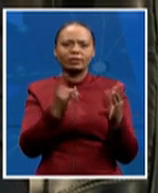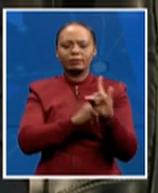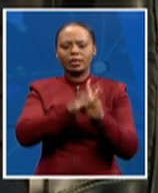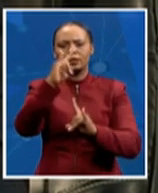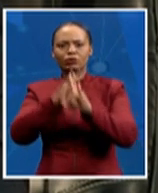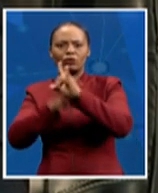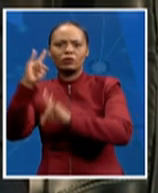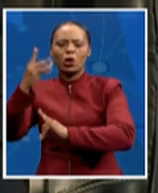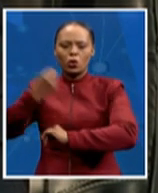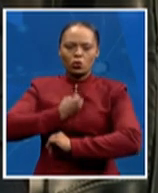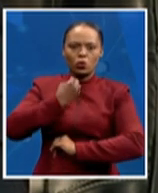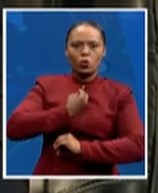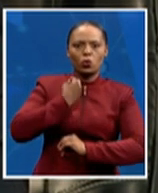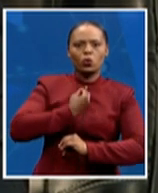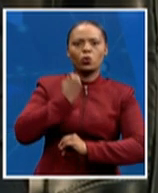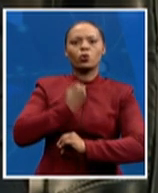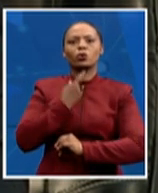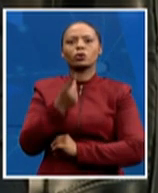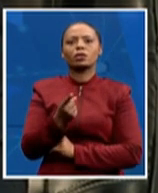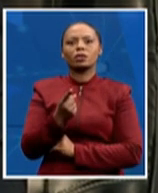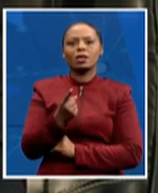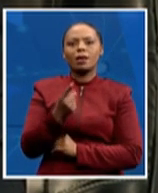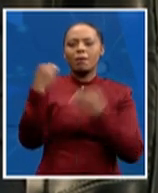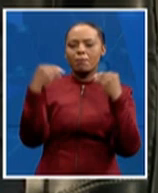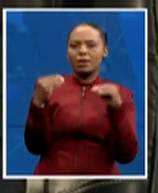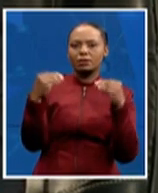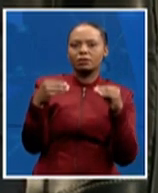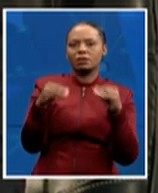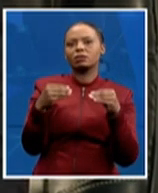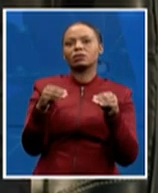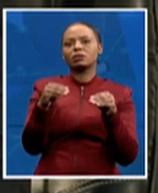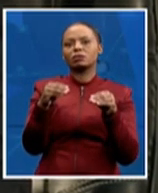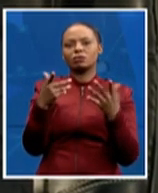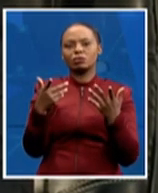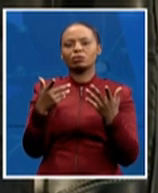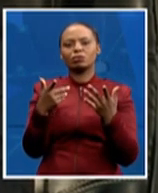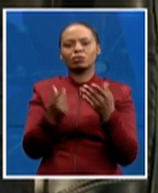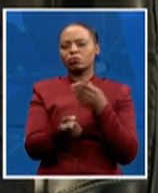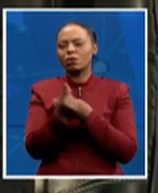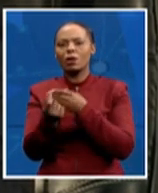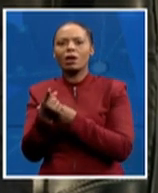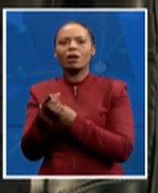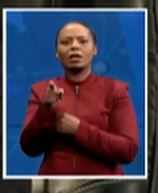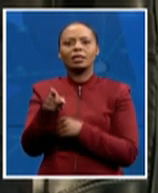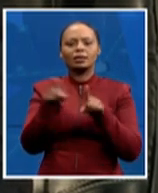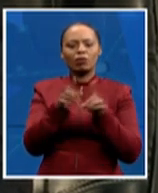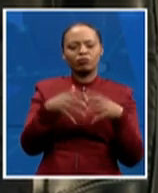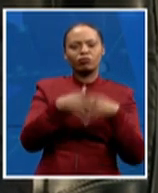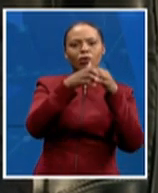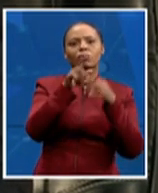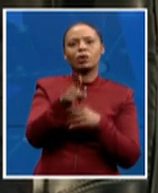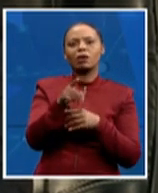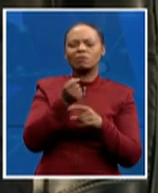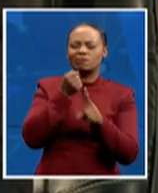youth-operated business ventures that have been formed and ended up thriving through this seed